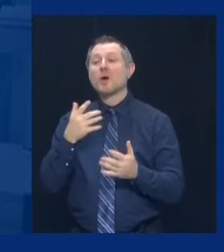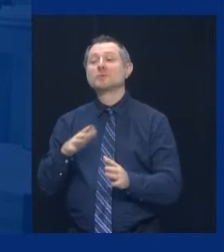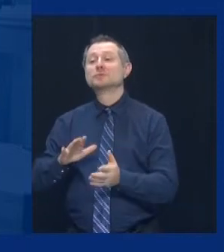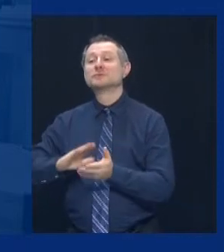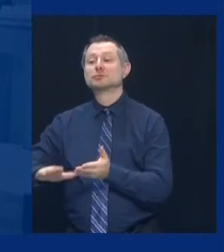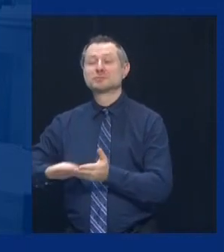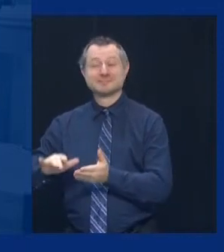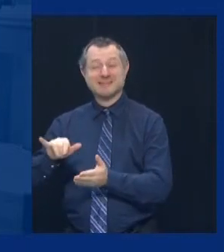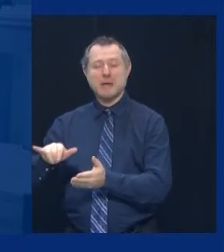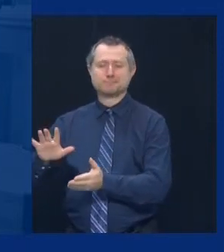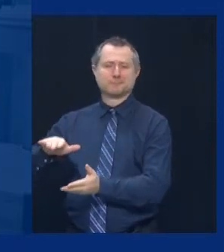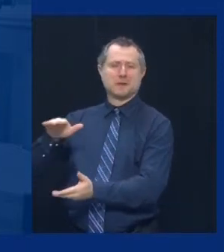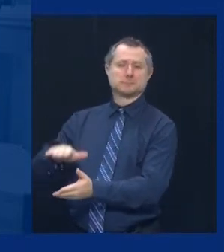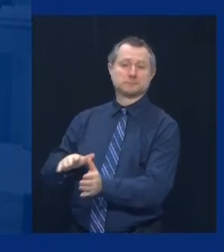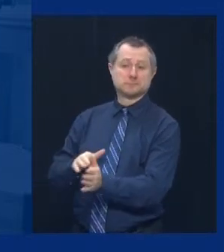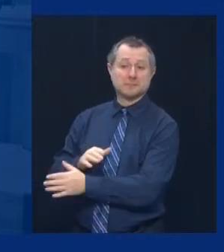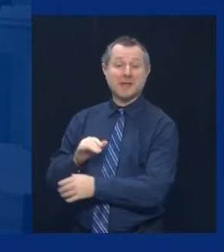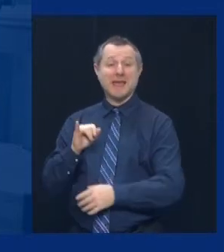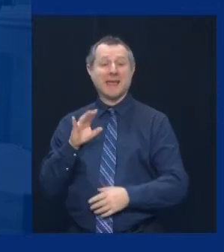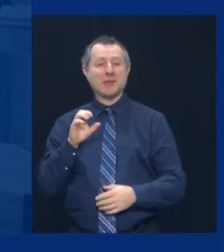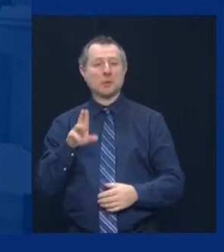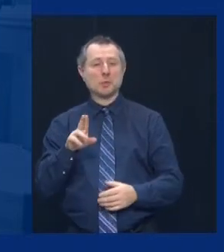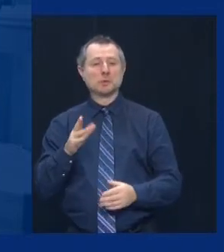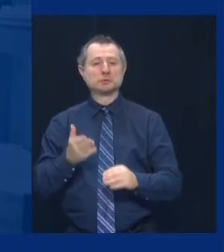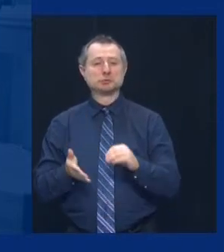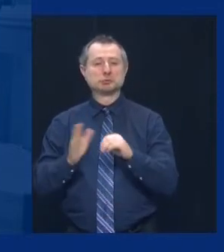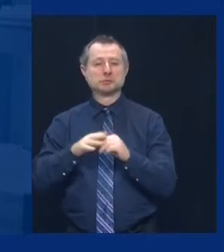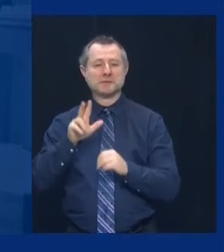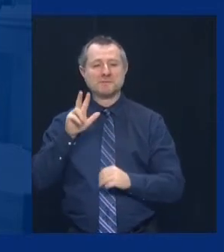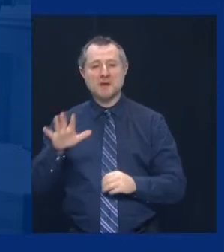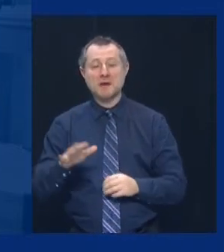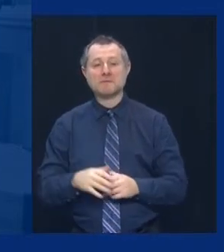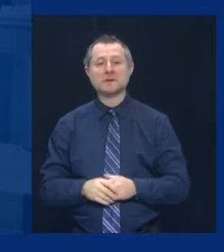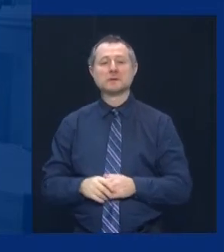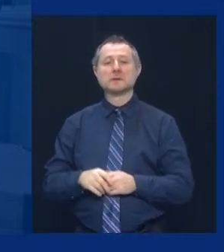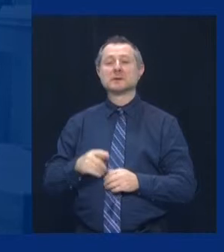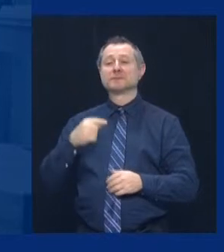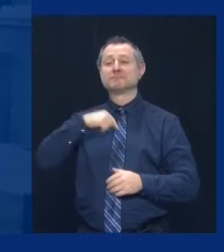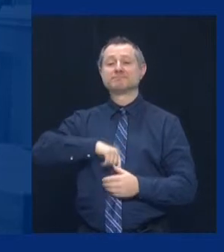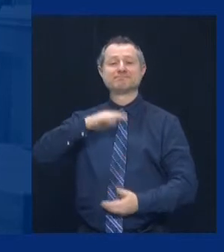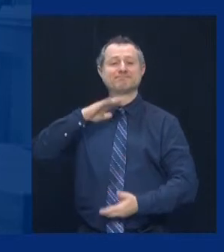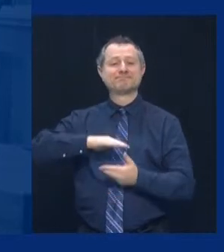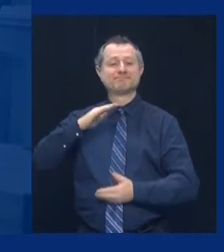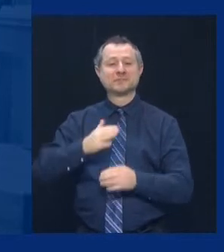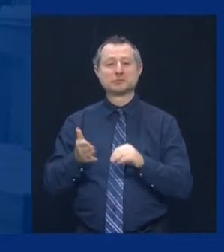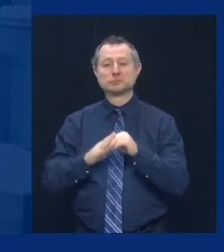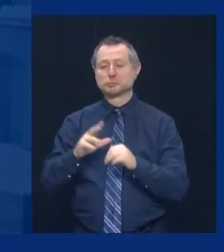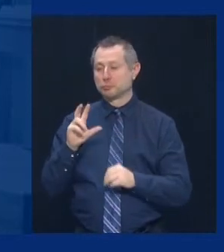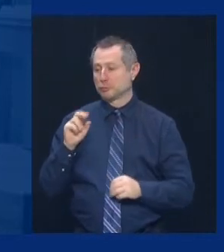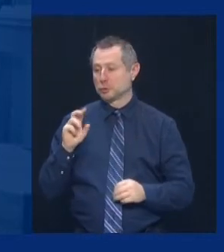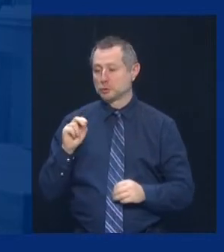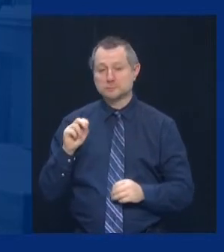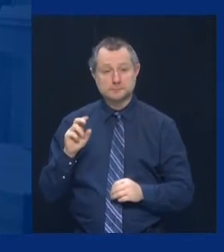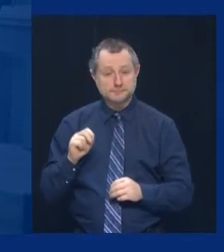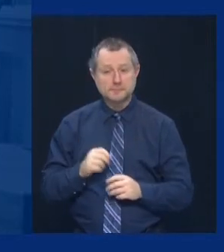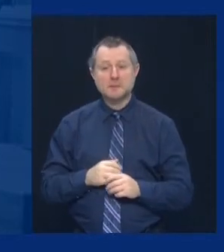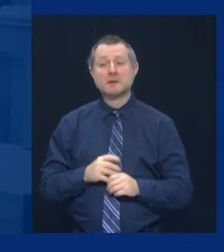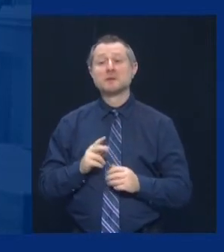Statewide ICU up 35, statewide intubation up 30. But the general caution remains the